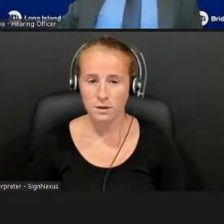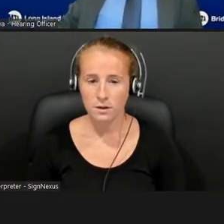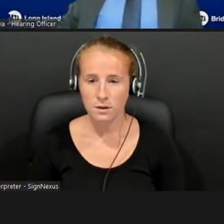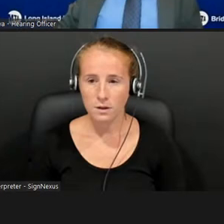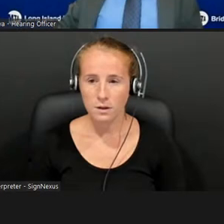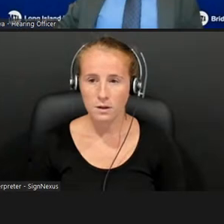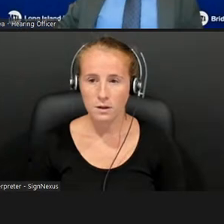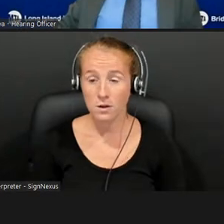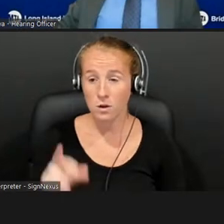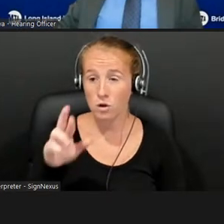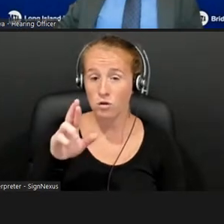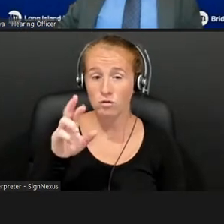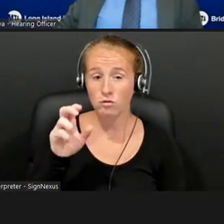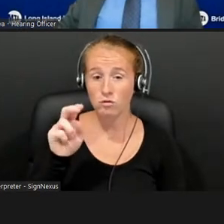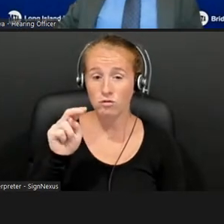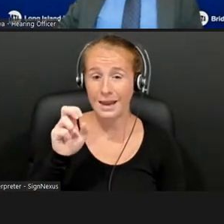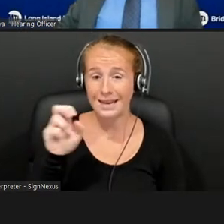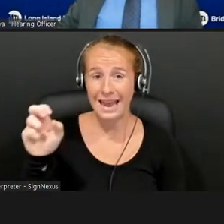Renee